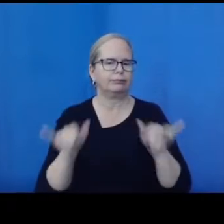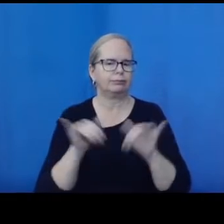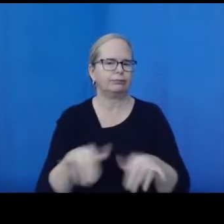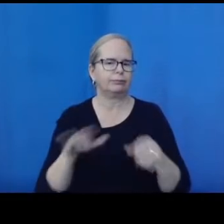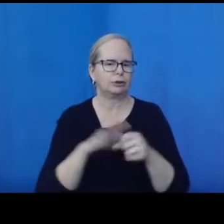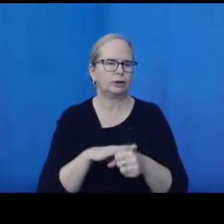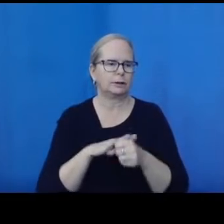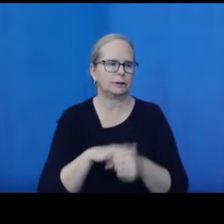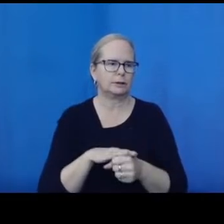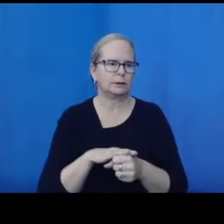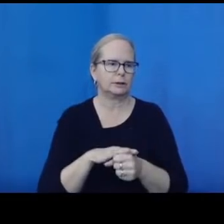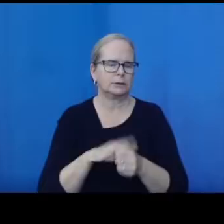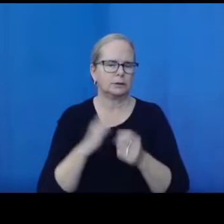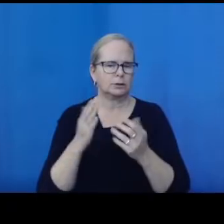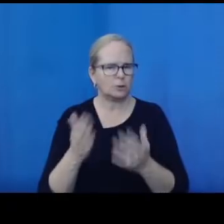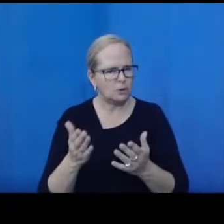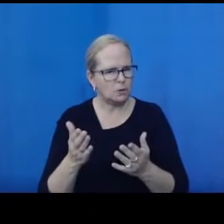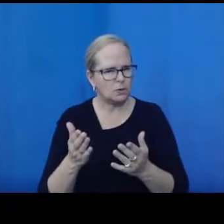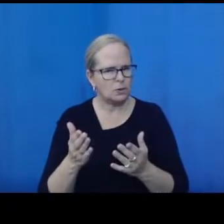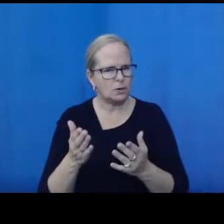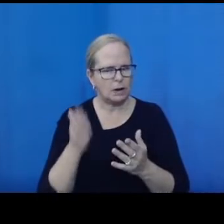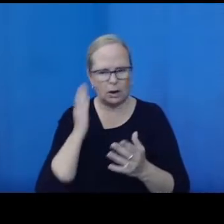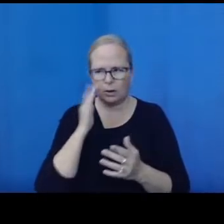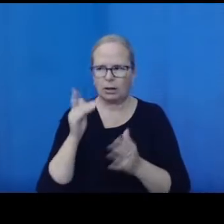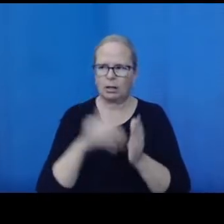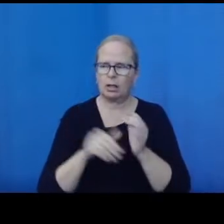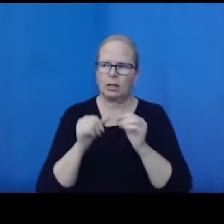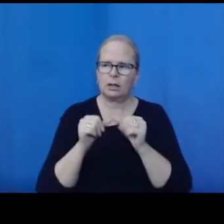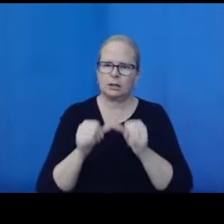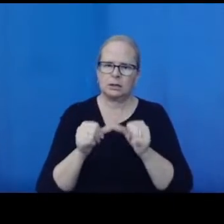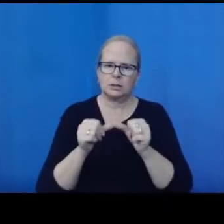and external validation of